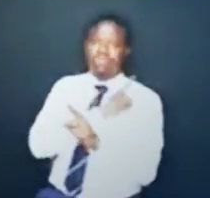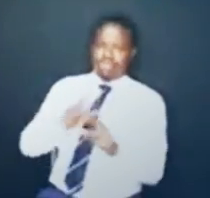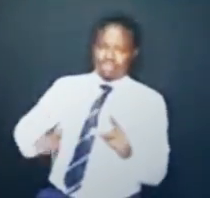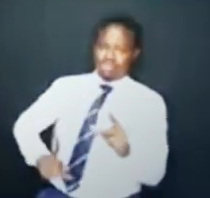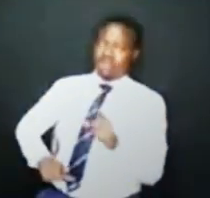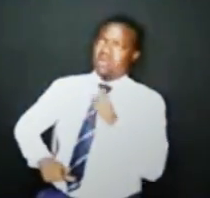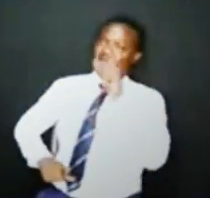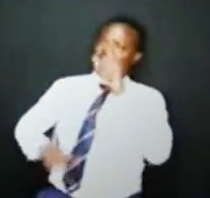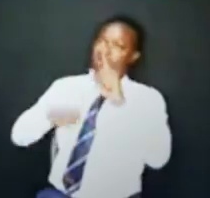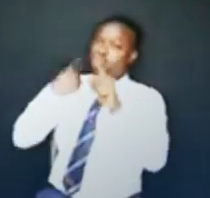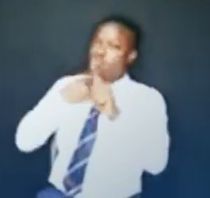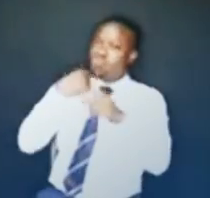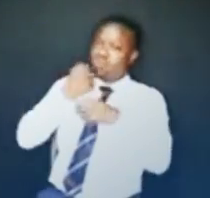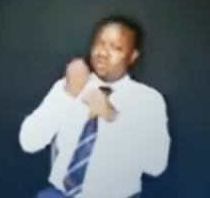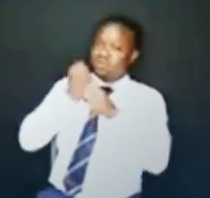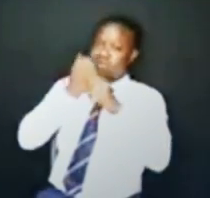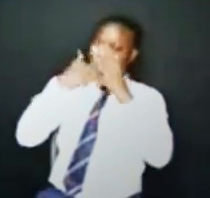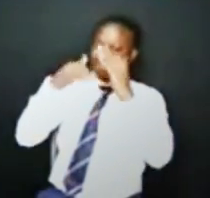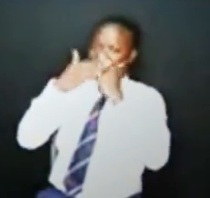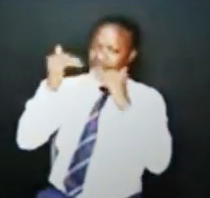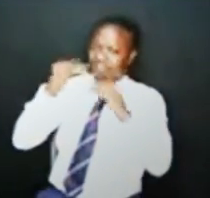earth. Then